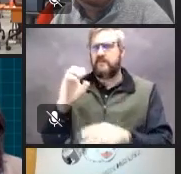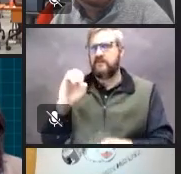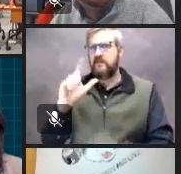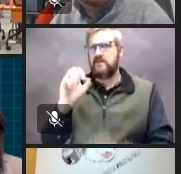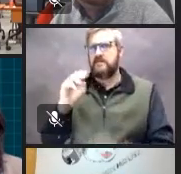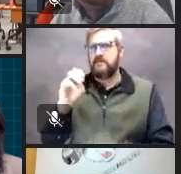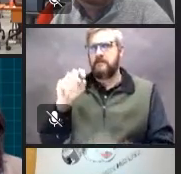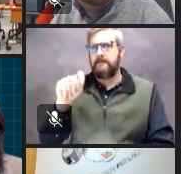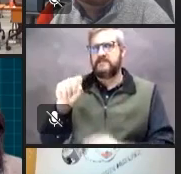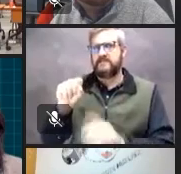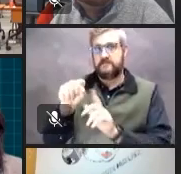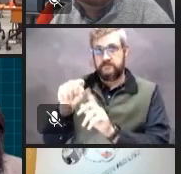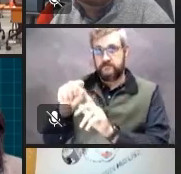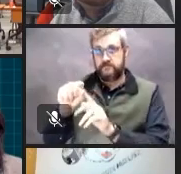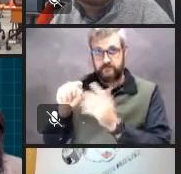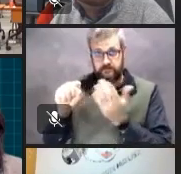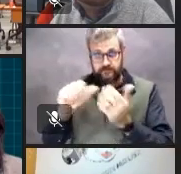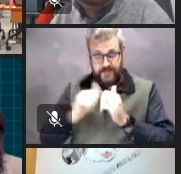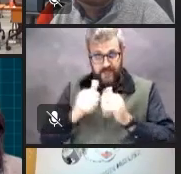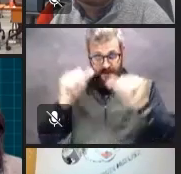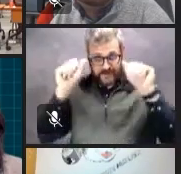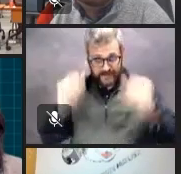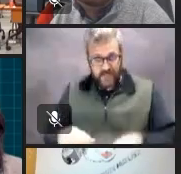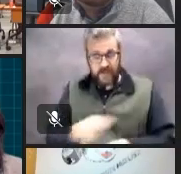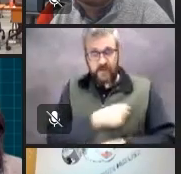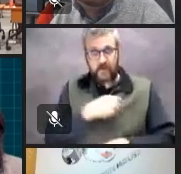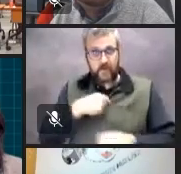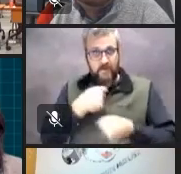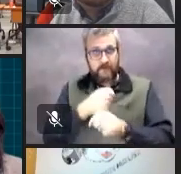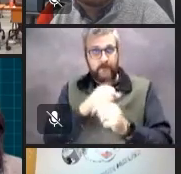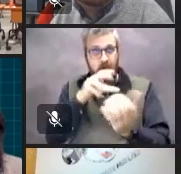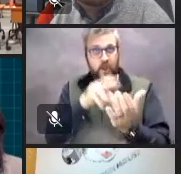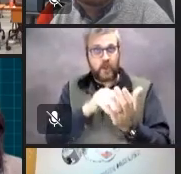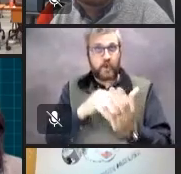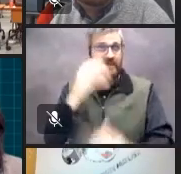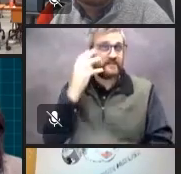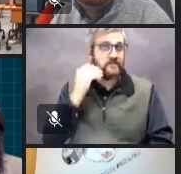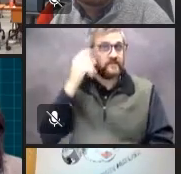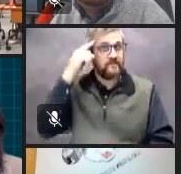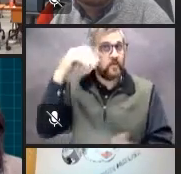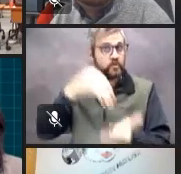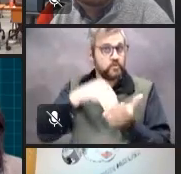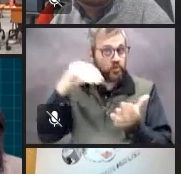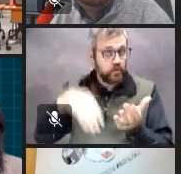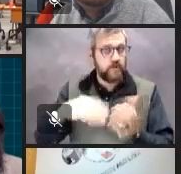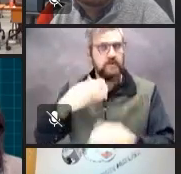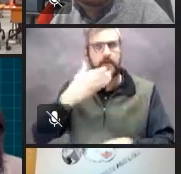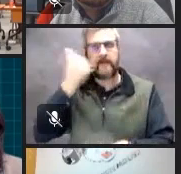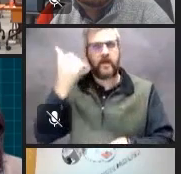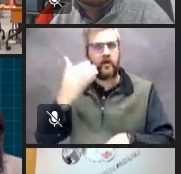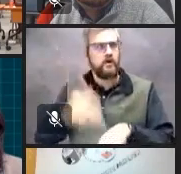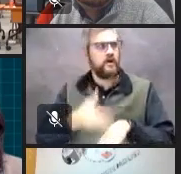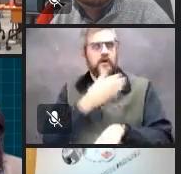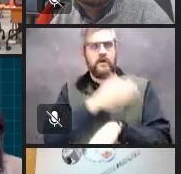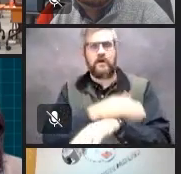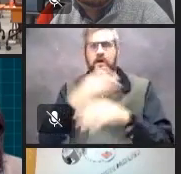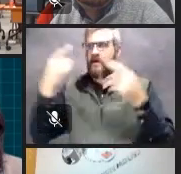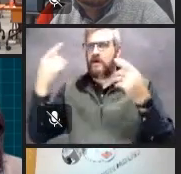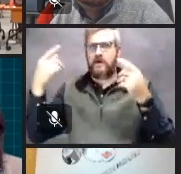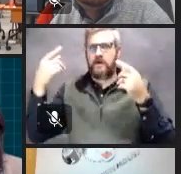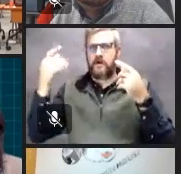make the learning experiences that our students have in schools better aligned with what our